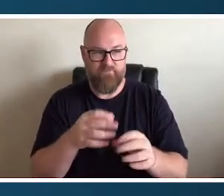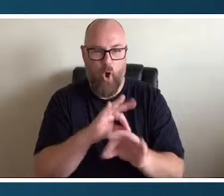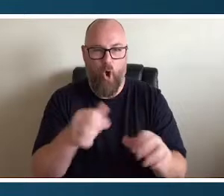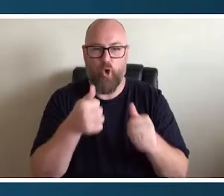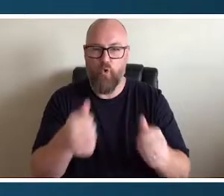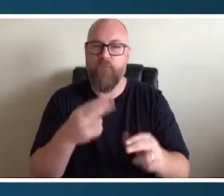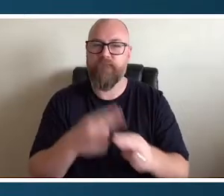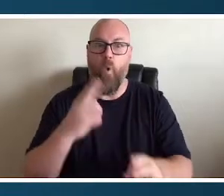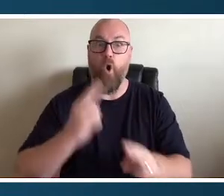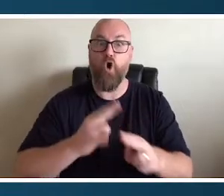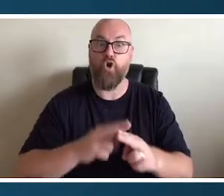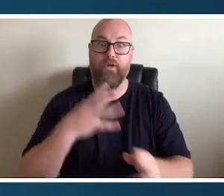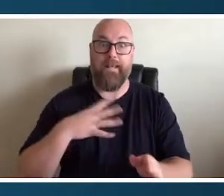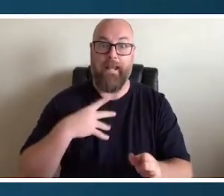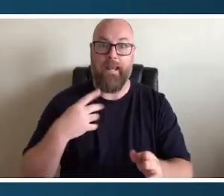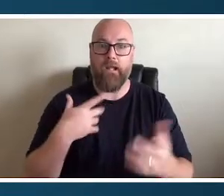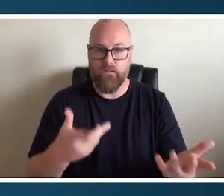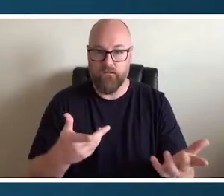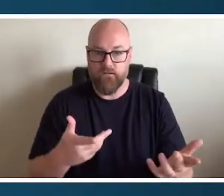as